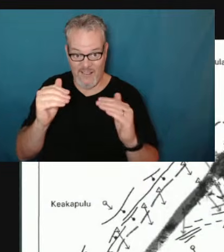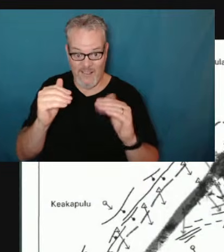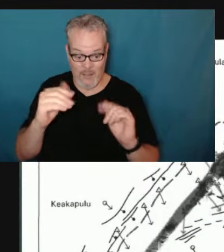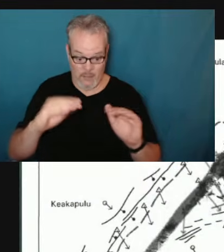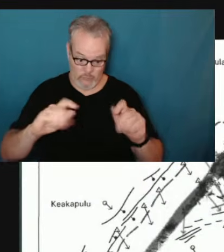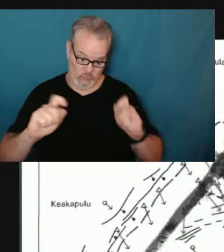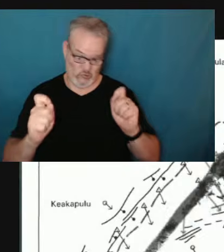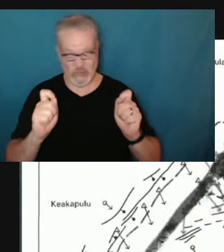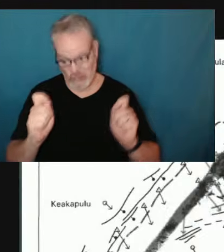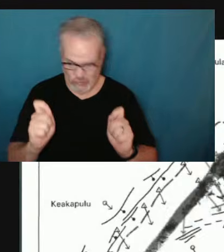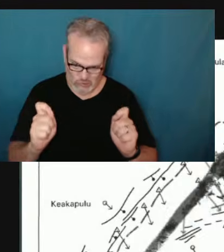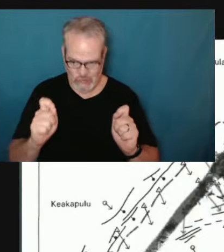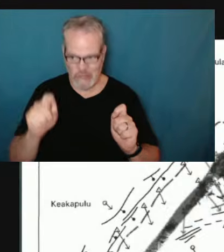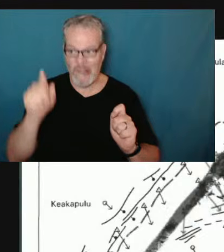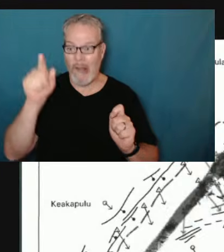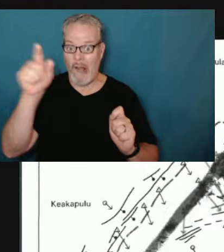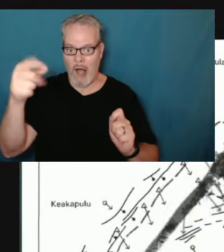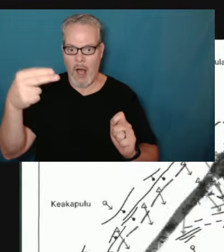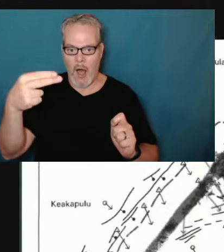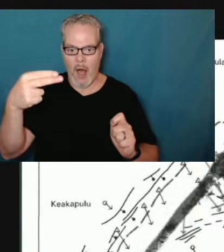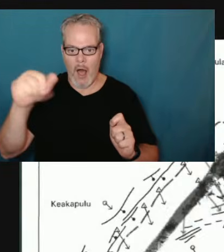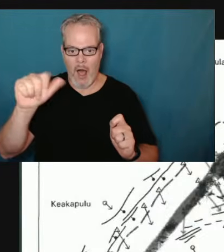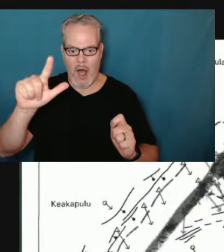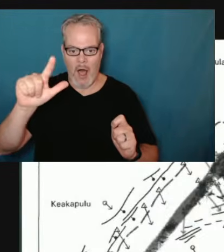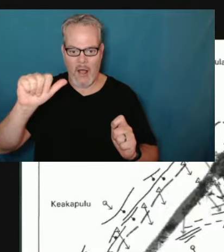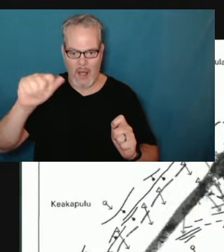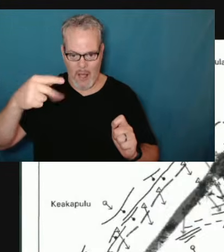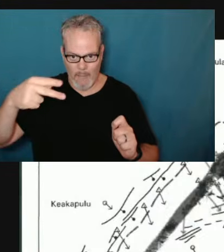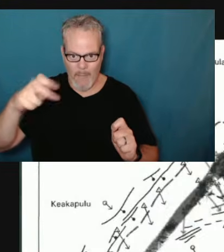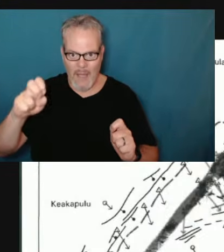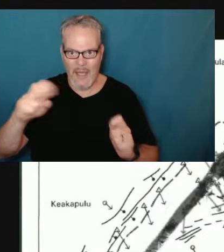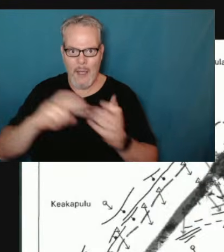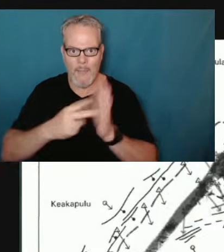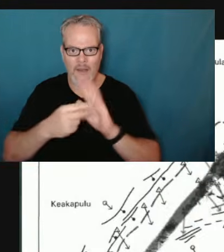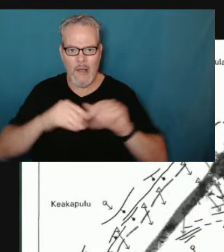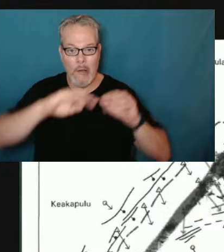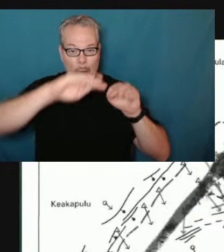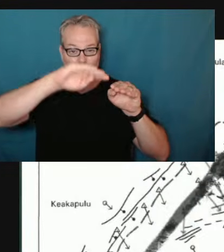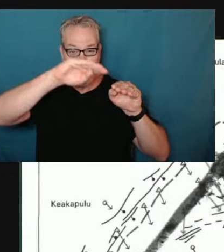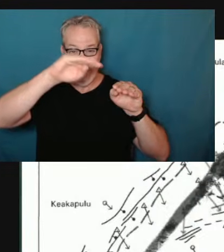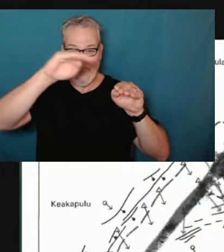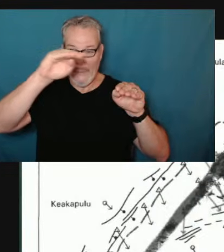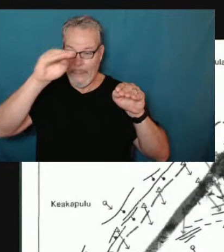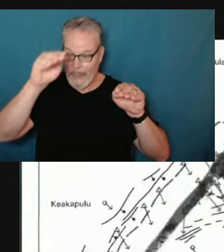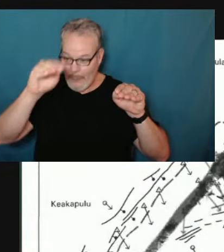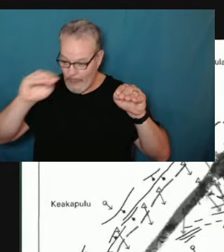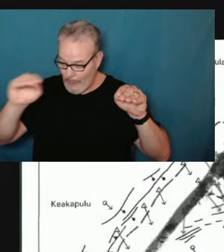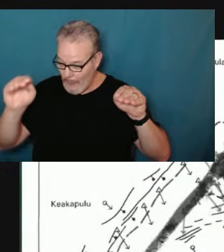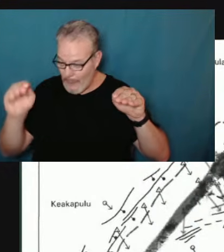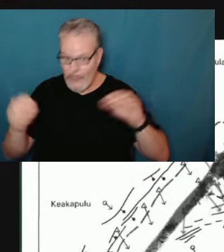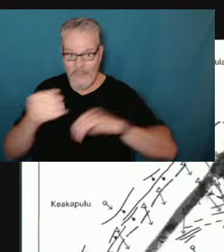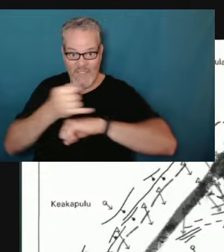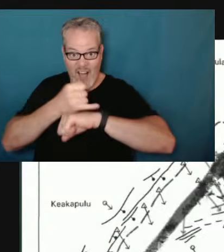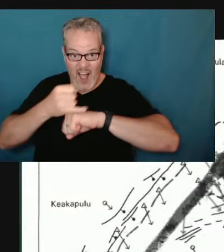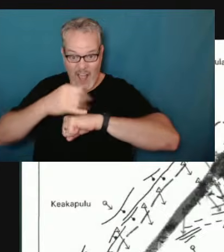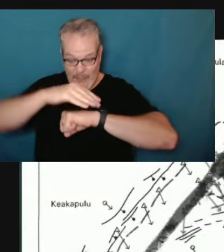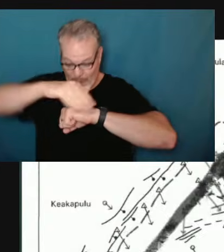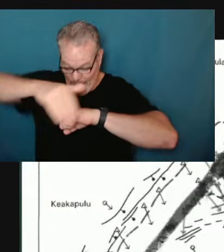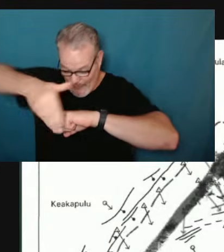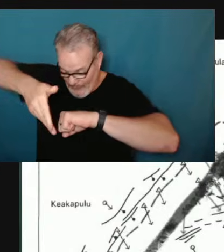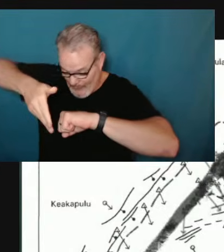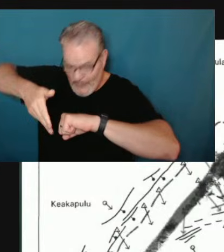So the whole coastline subsided to varying degrees. And then the maximum near Halape was over 11.5